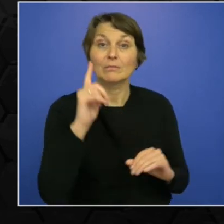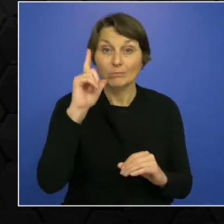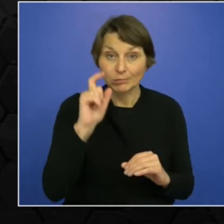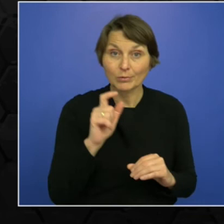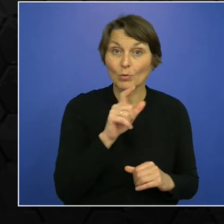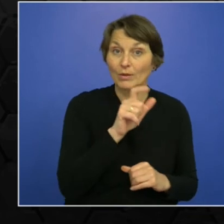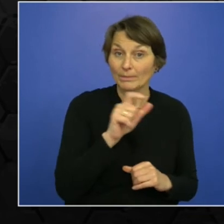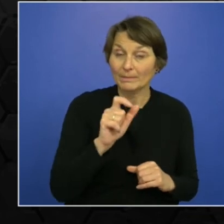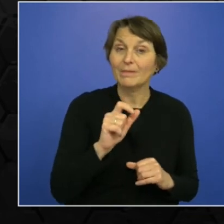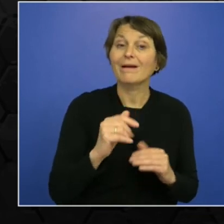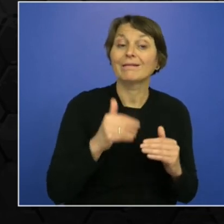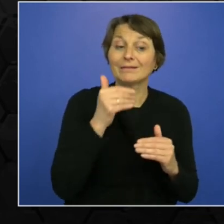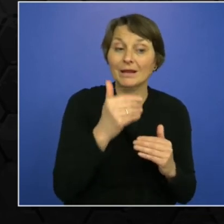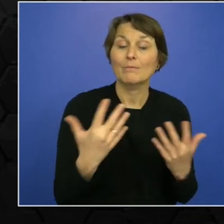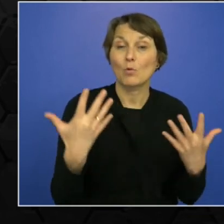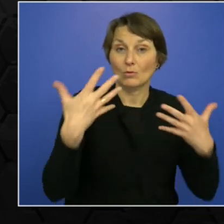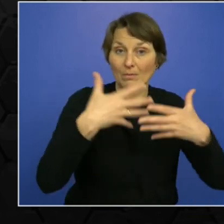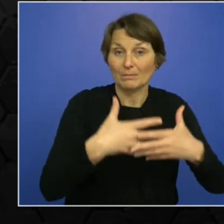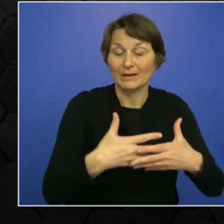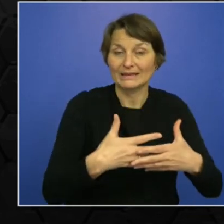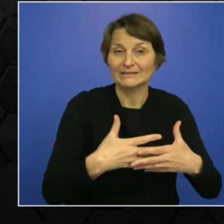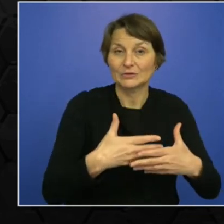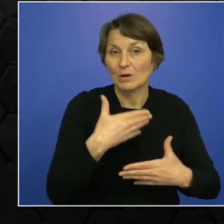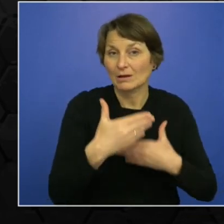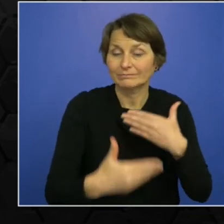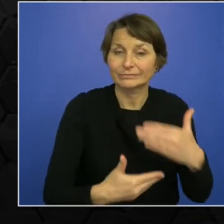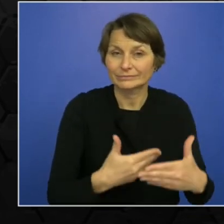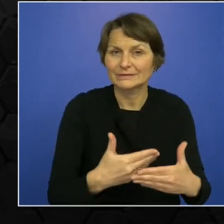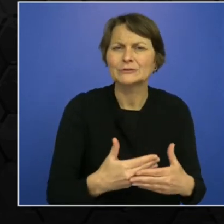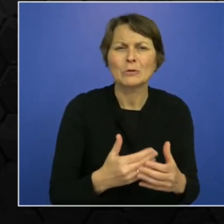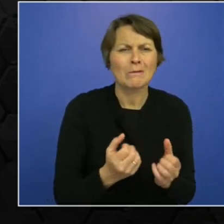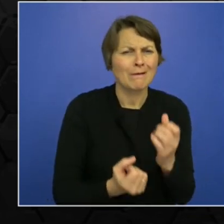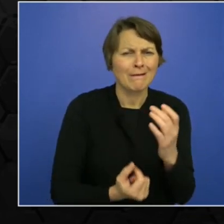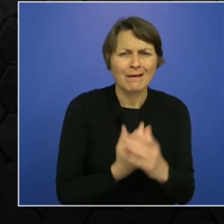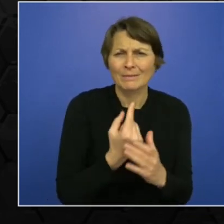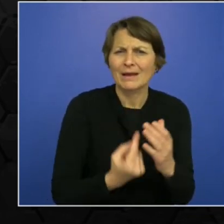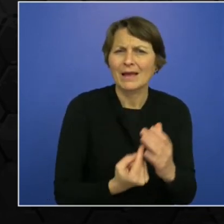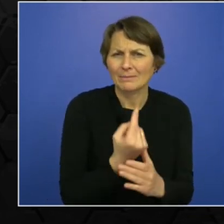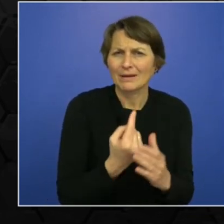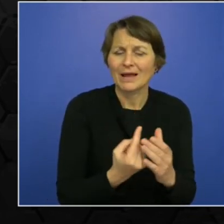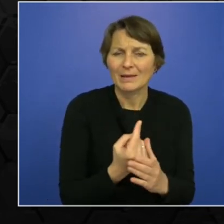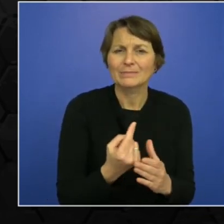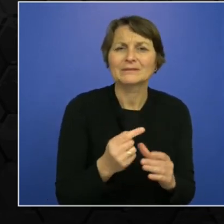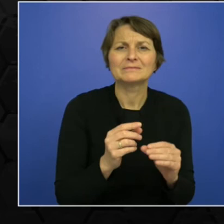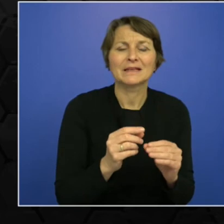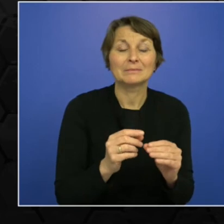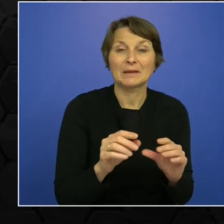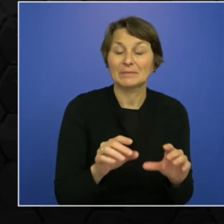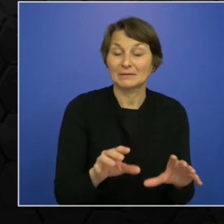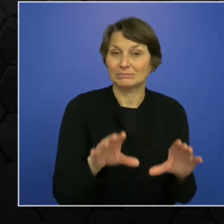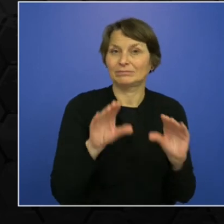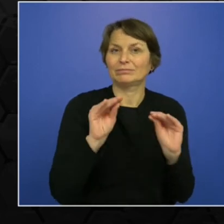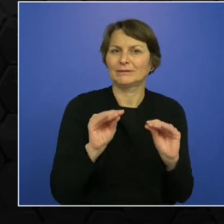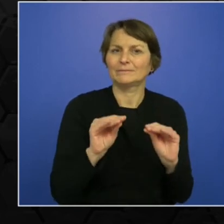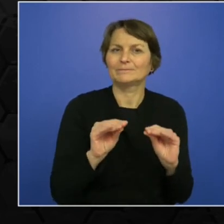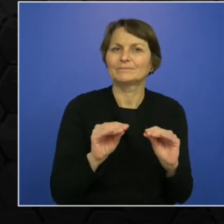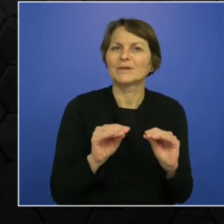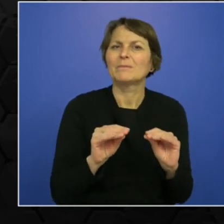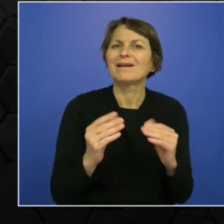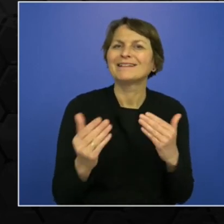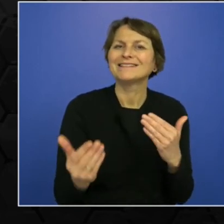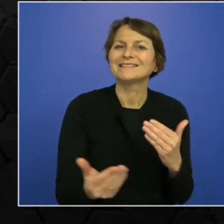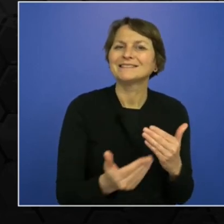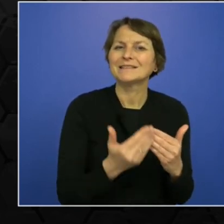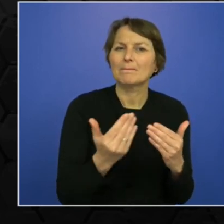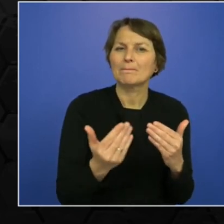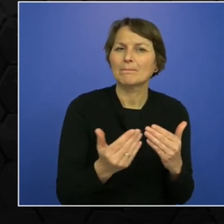stuff like now neural networks, where there's a lot happening in between that you may not understand. But with simple classifiers, you can understand what's happening. You